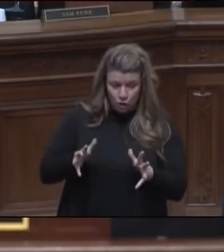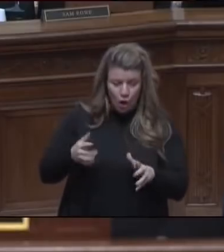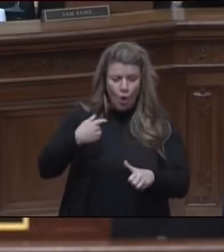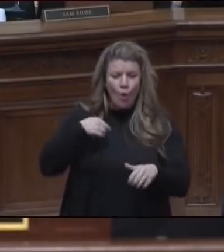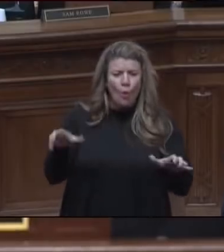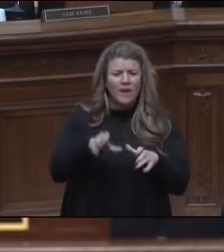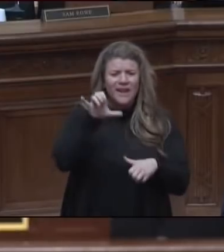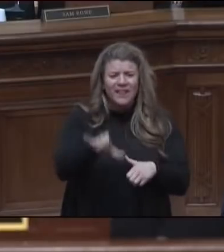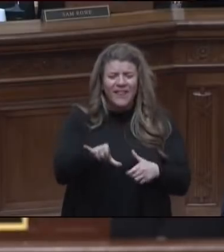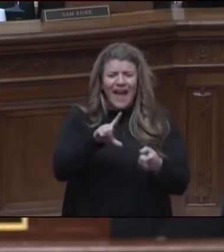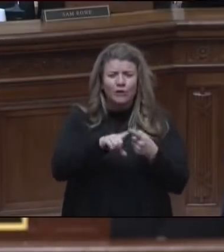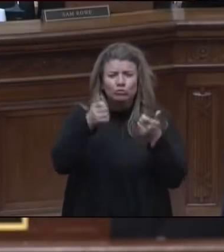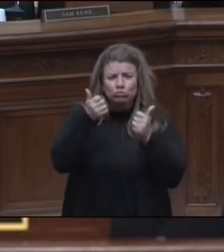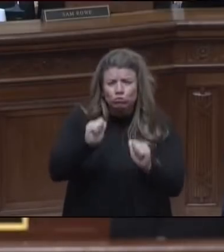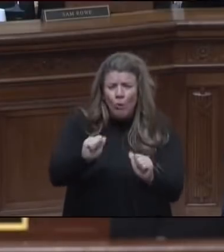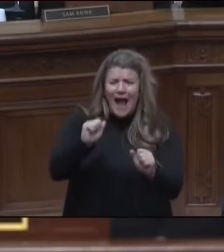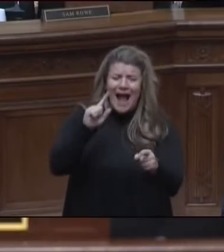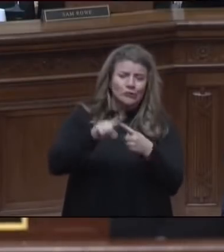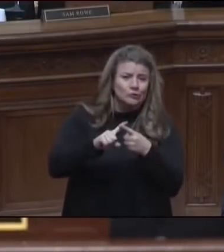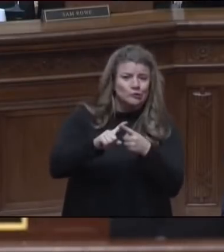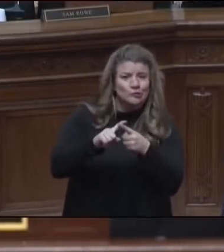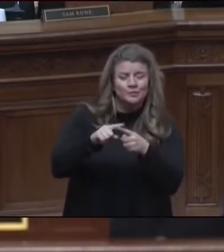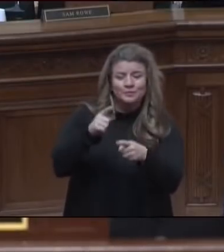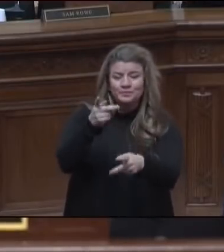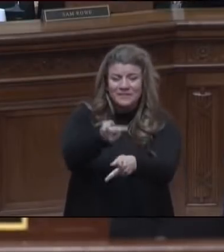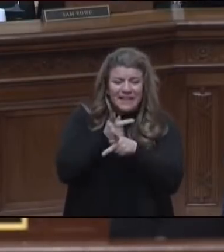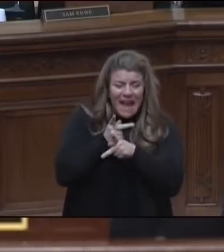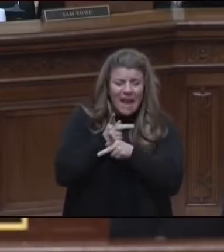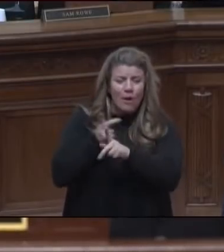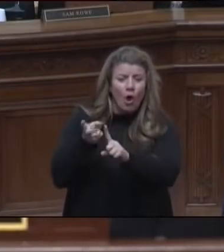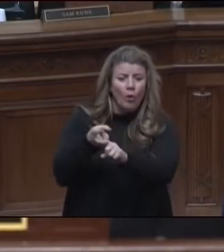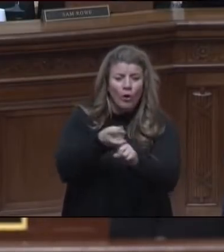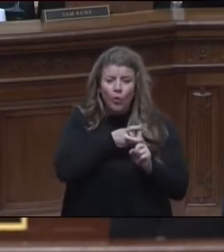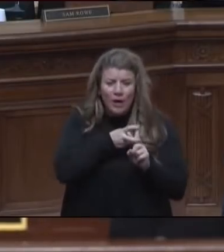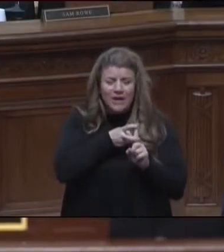this to try to retain or recruit, you